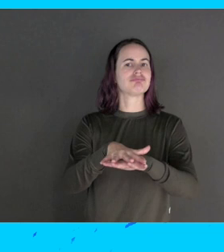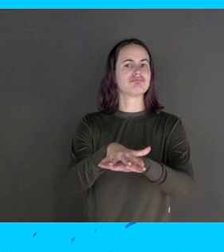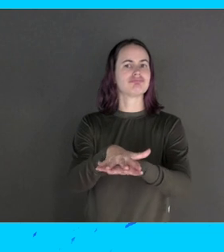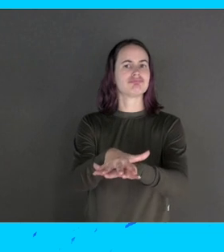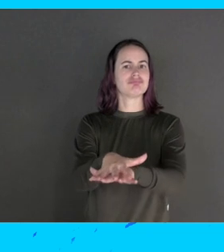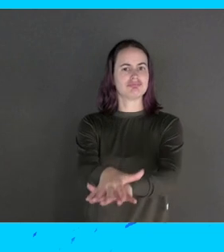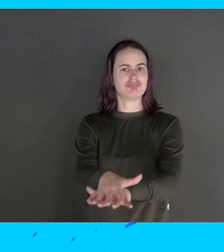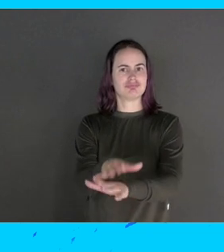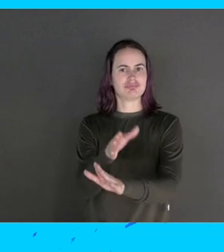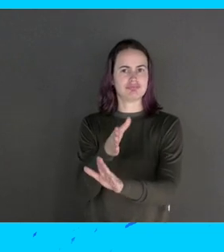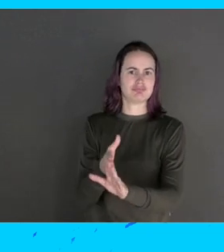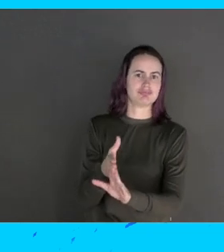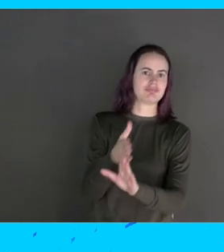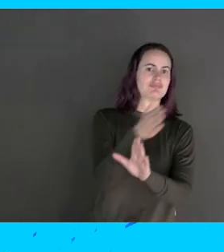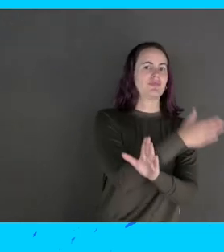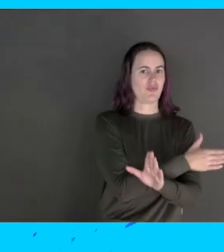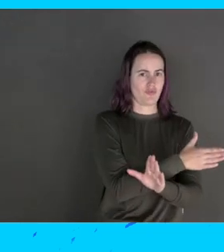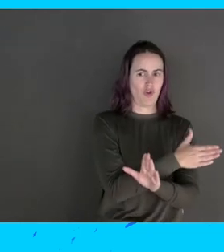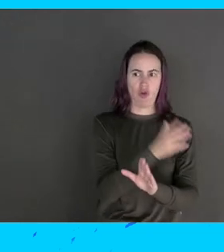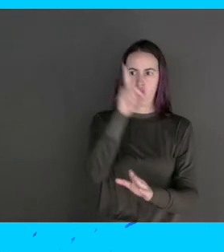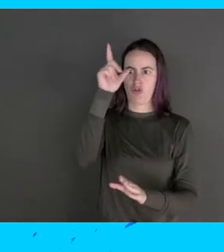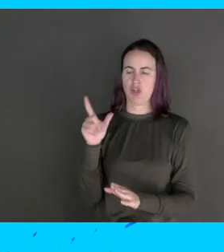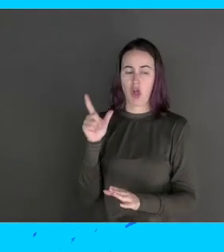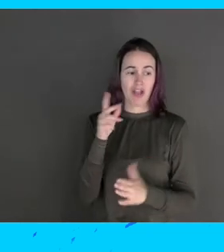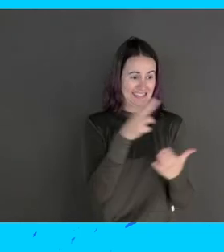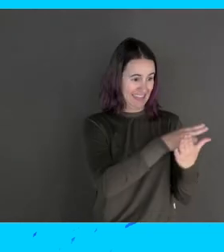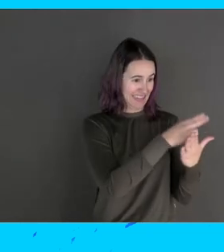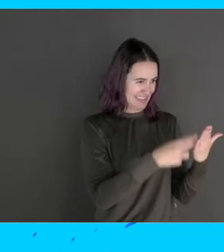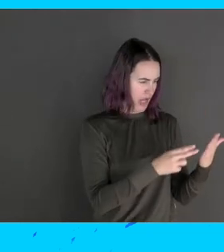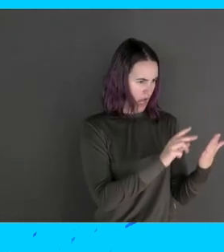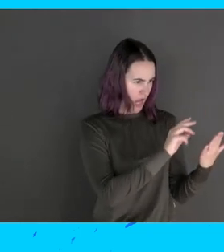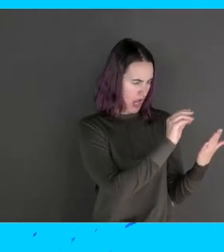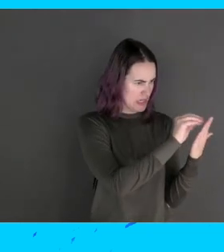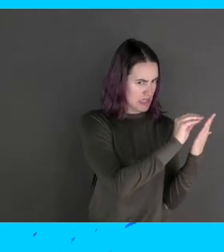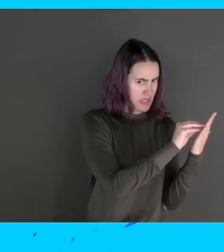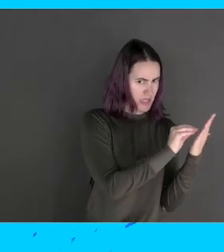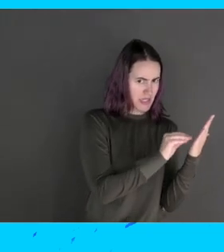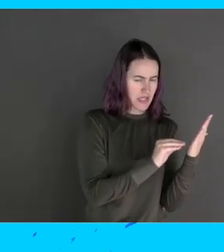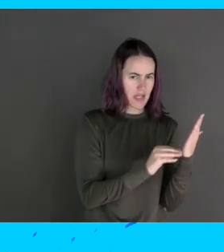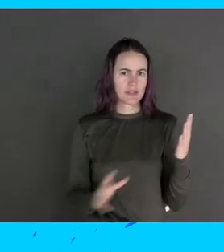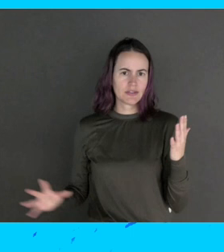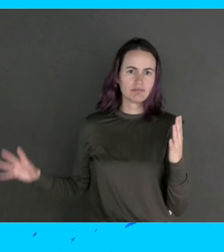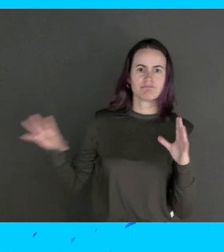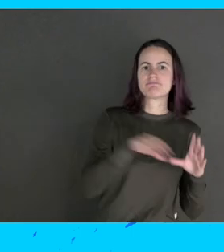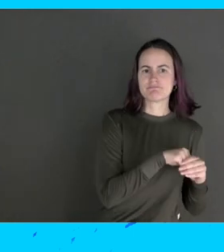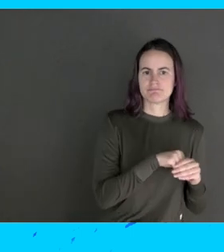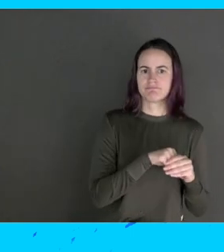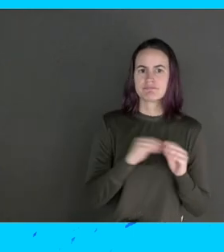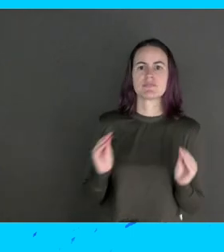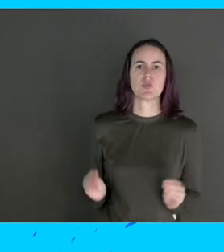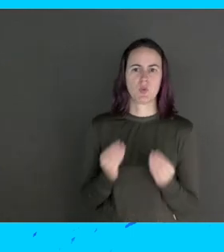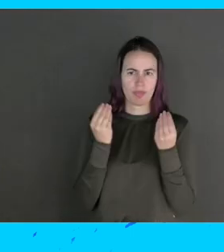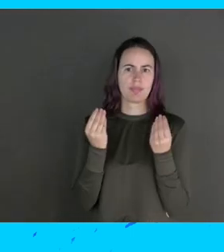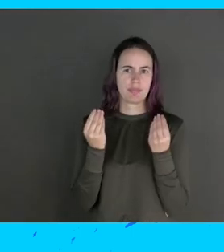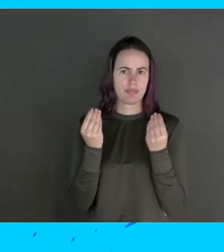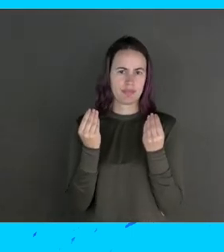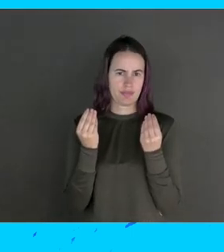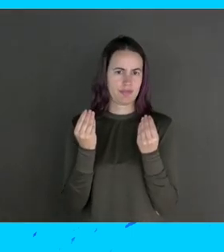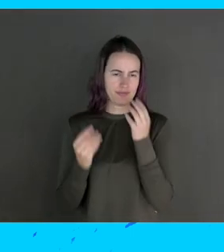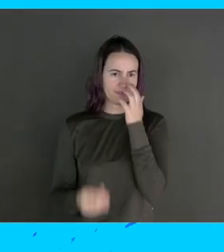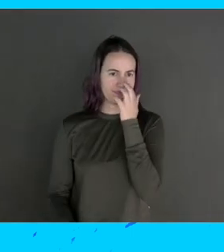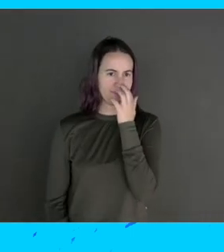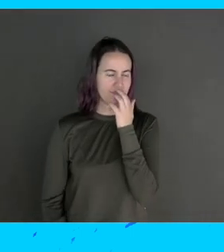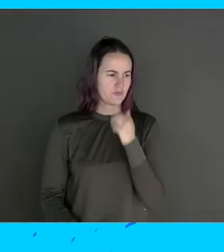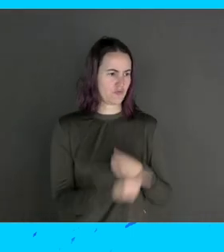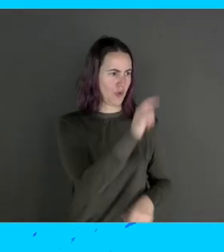initiative that's being designed. So the idea of having young people and adolescents in co-leadership roles needs to be created from the very outset of